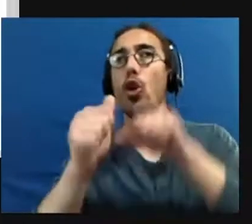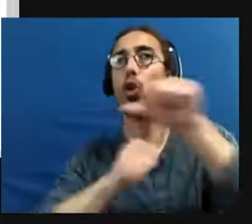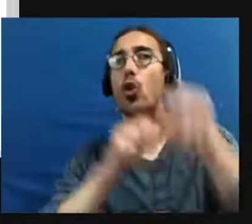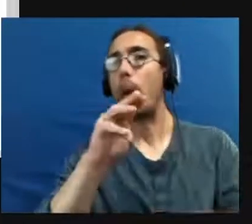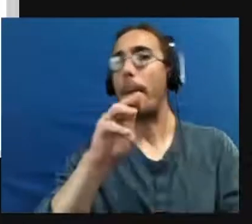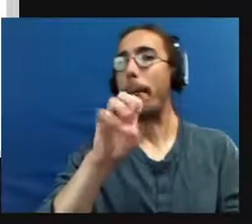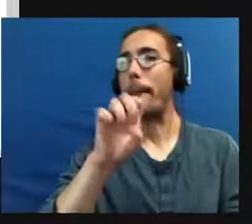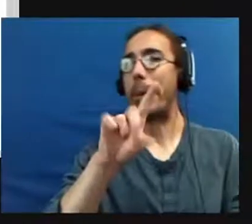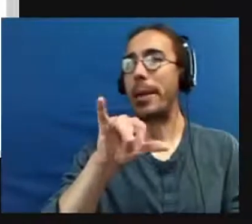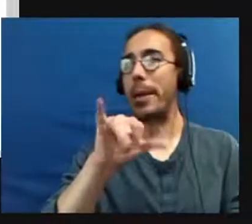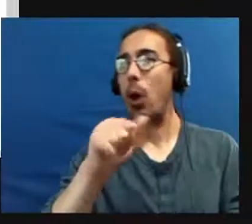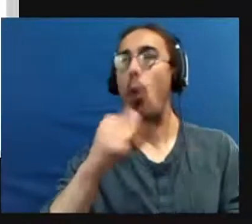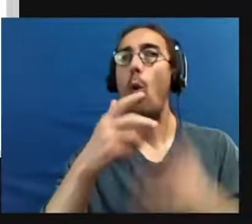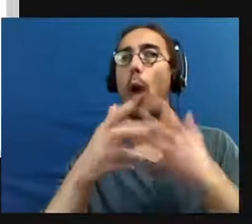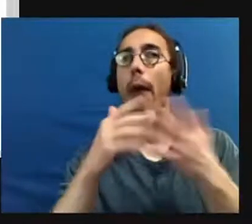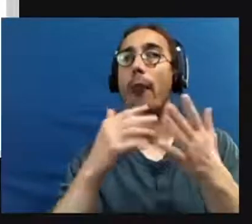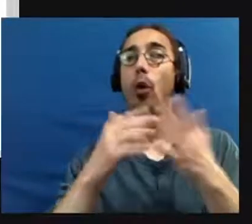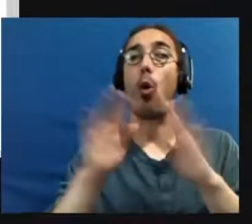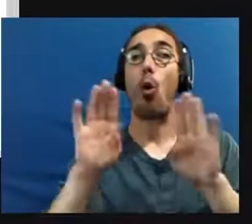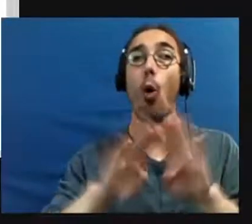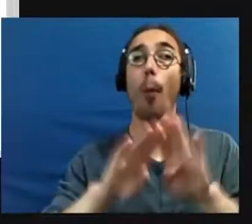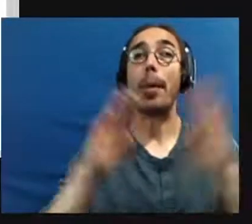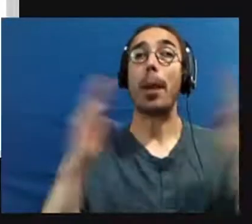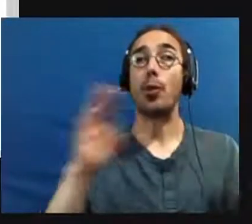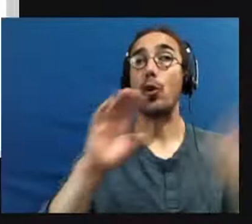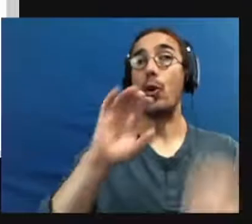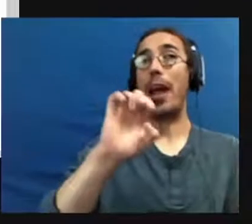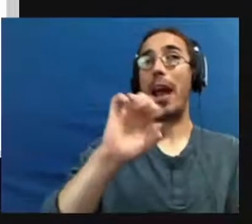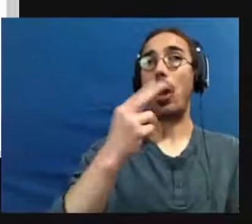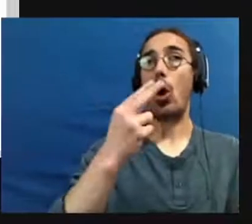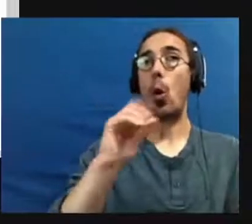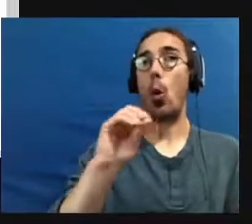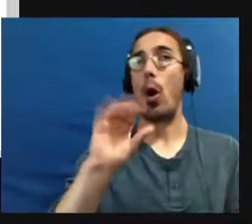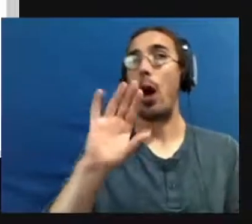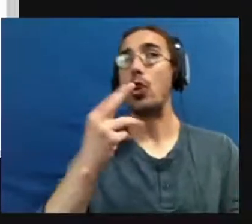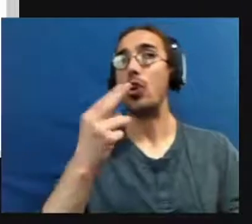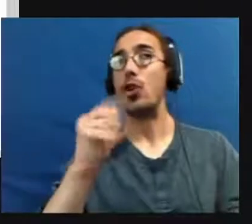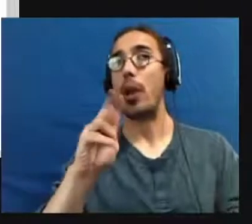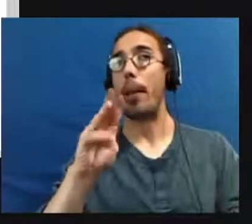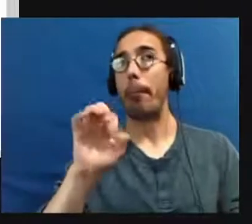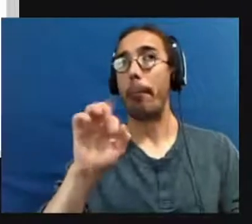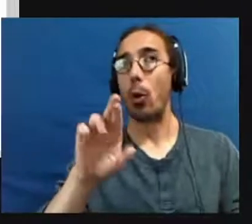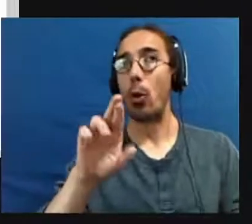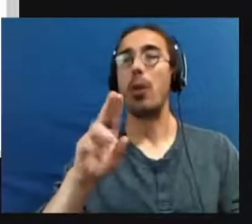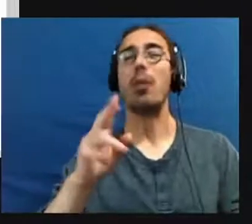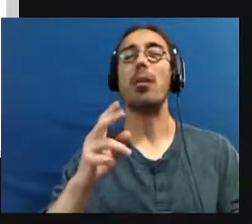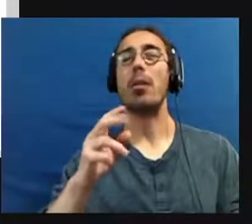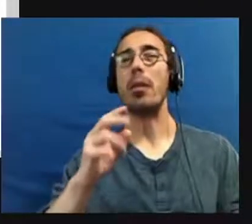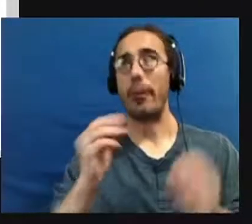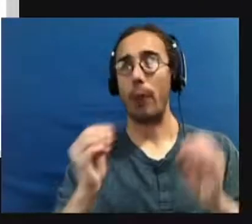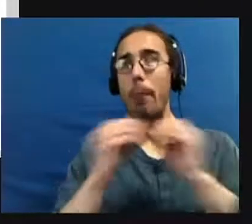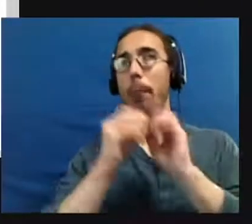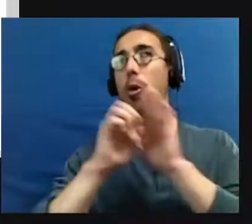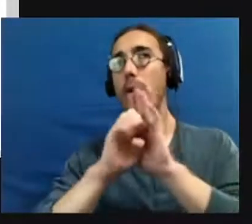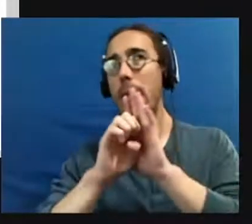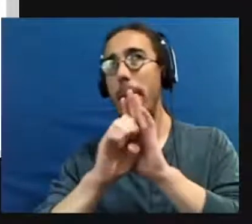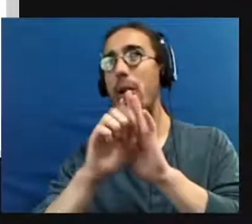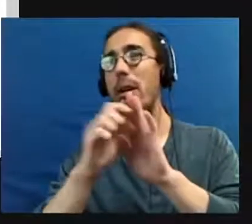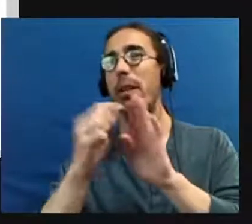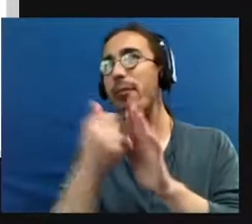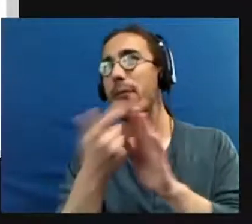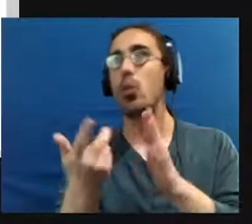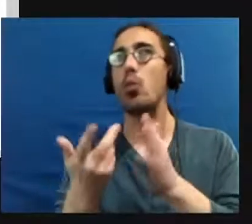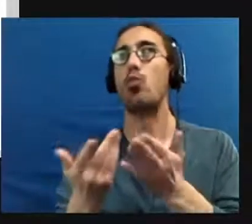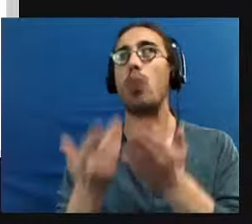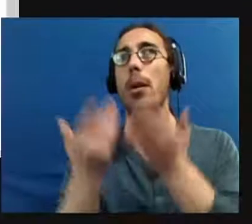is, open up your echo chamber. And ways that you can do that, and there's even more kind of examples and a couple recommendations on